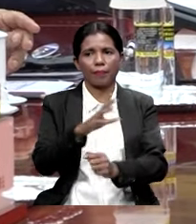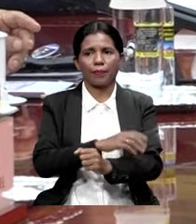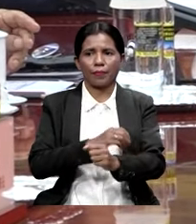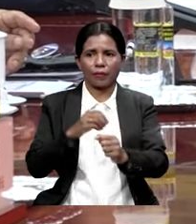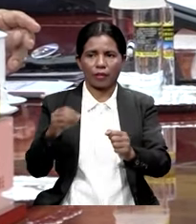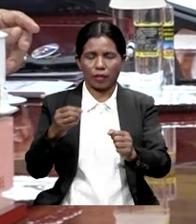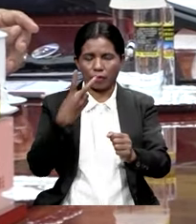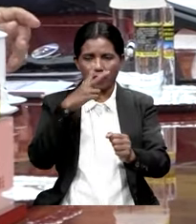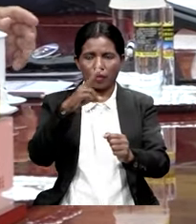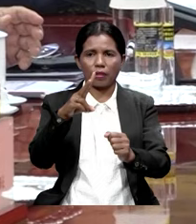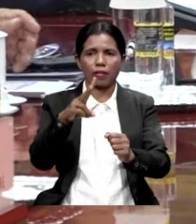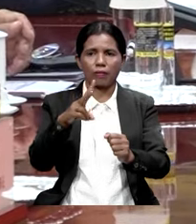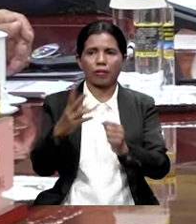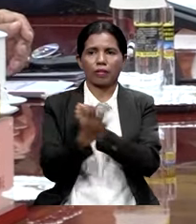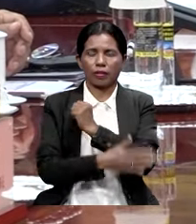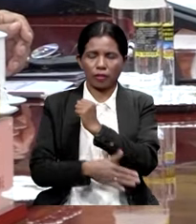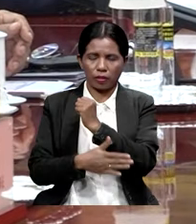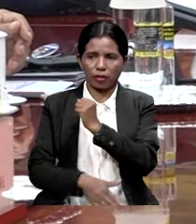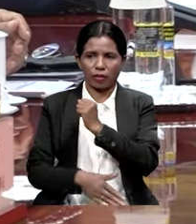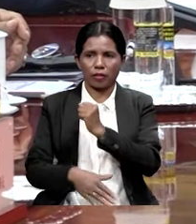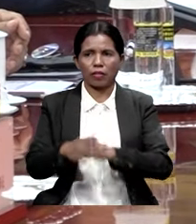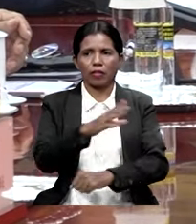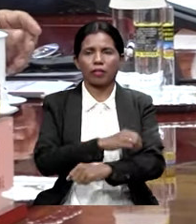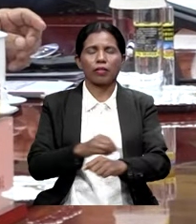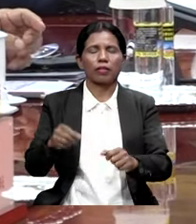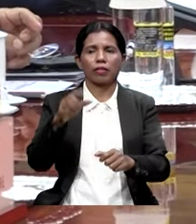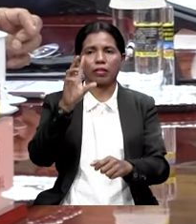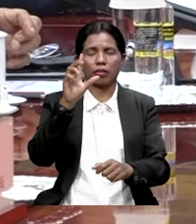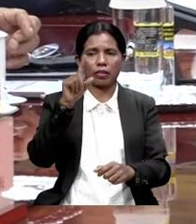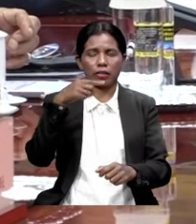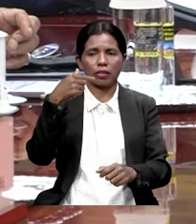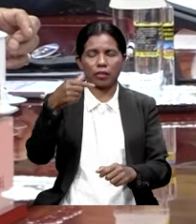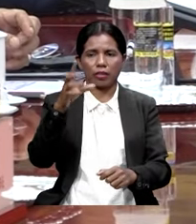post-conflict fragile countries in the group G7 plus,